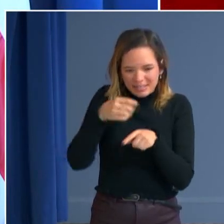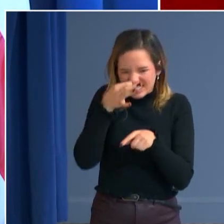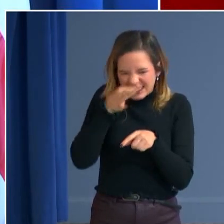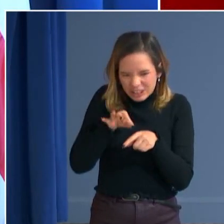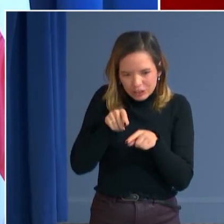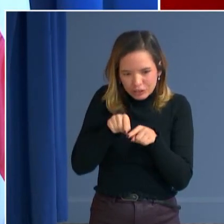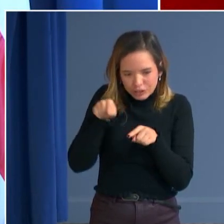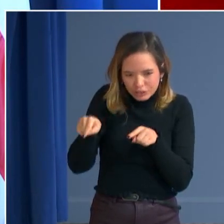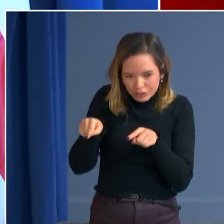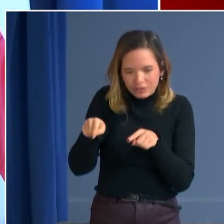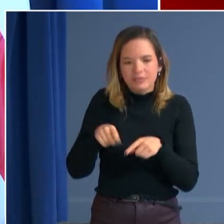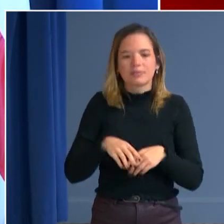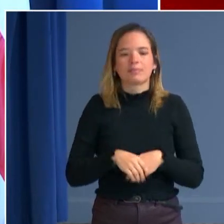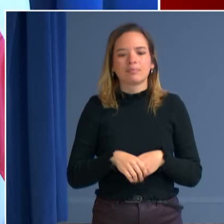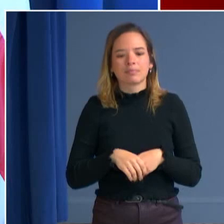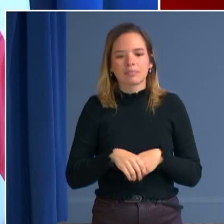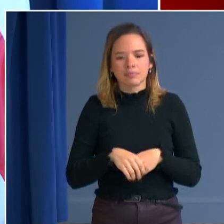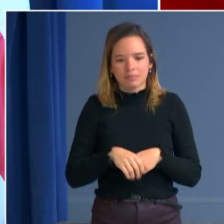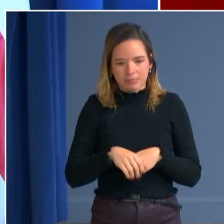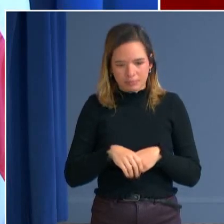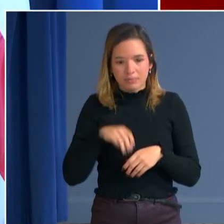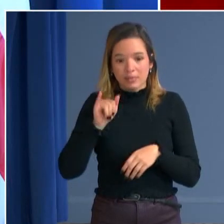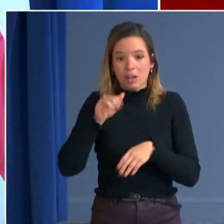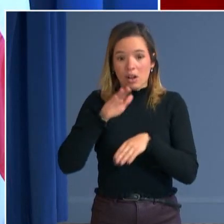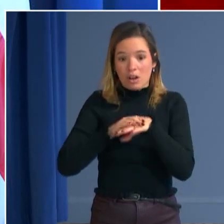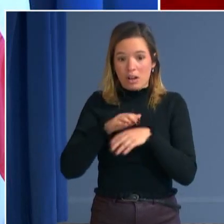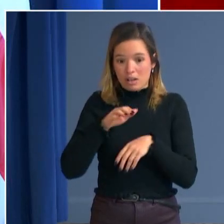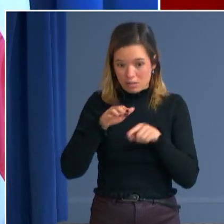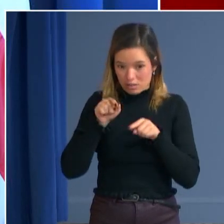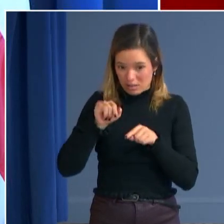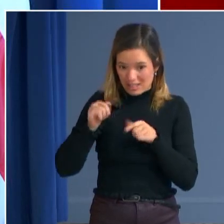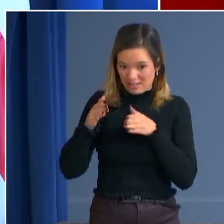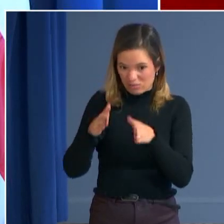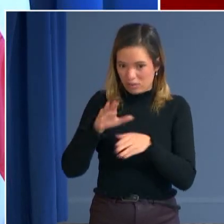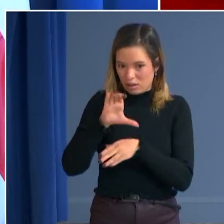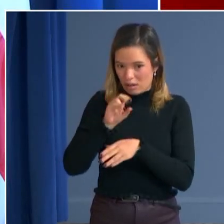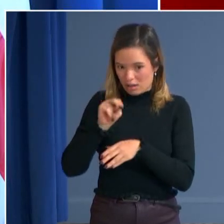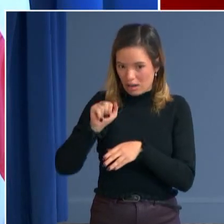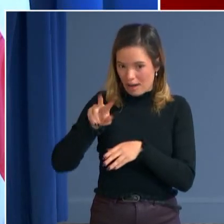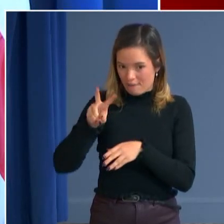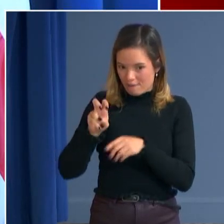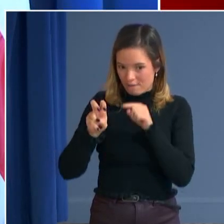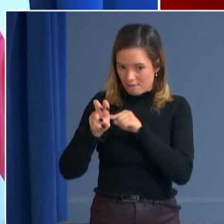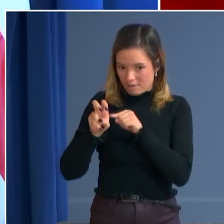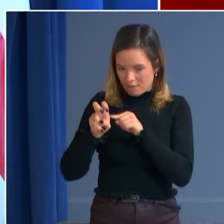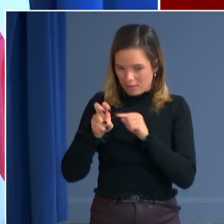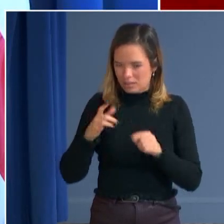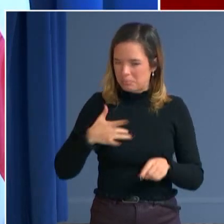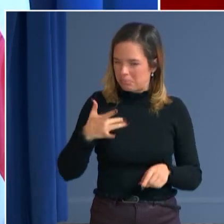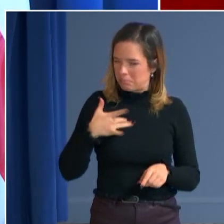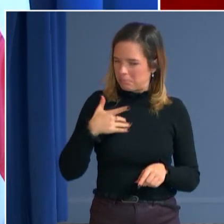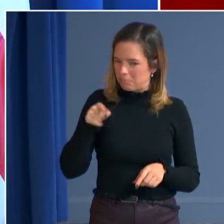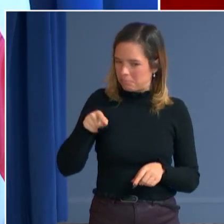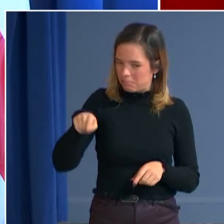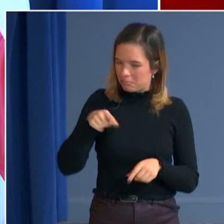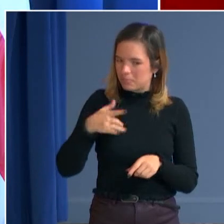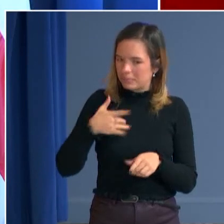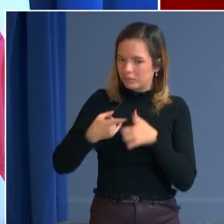that's really kind of the source of it, like right there at the hotel. But just those were the list of the calls for service that we've had